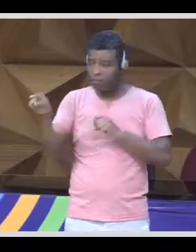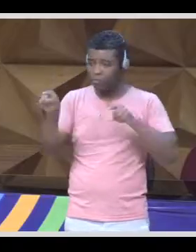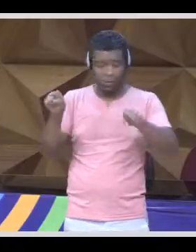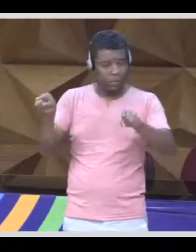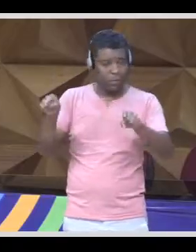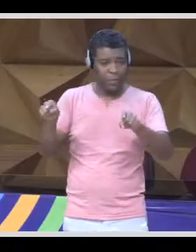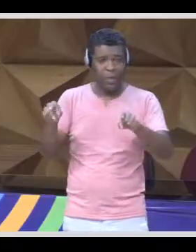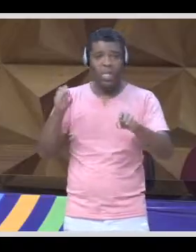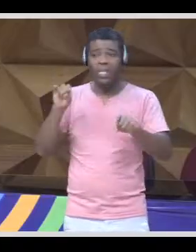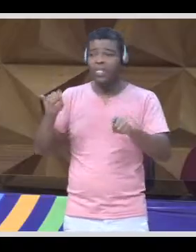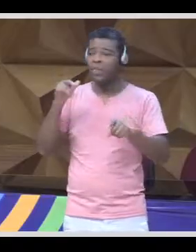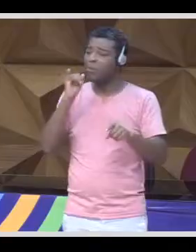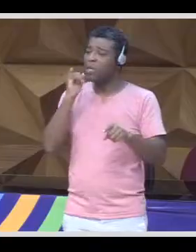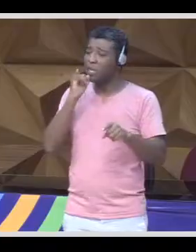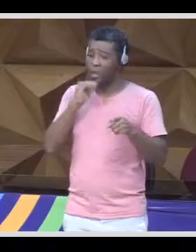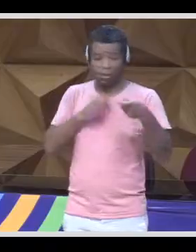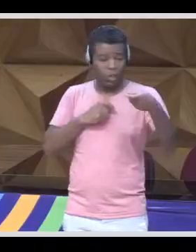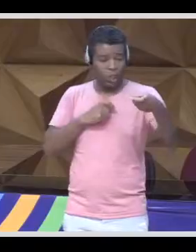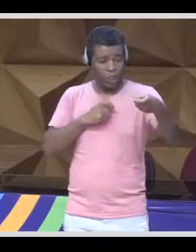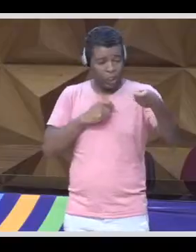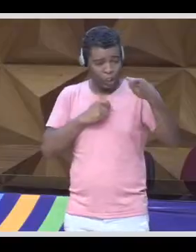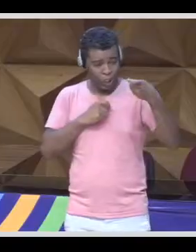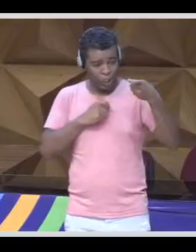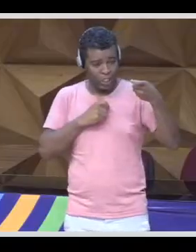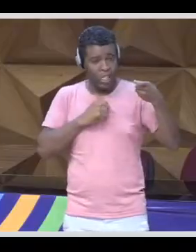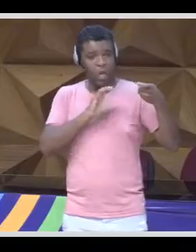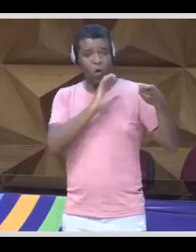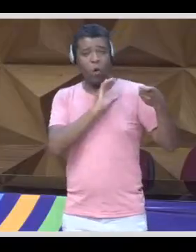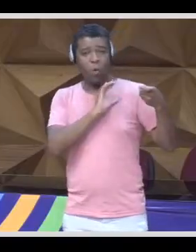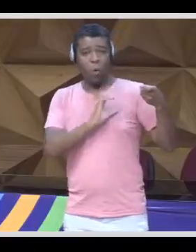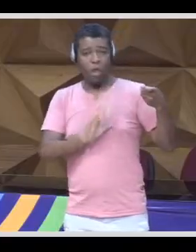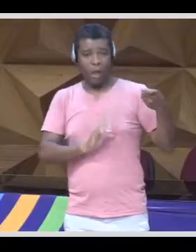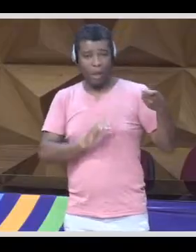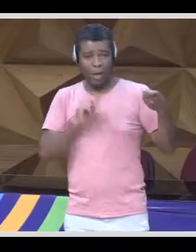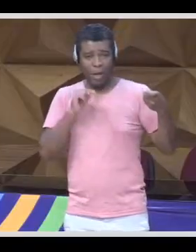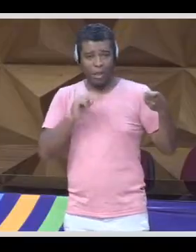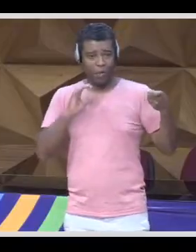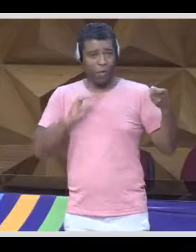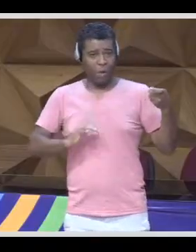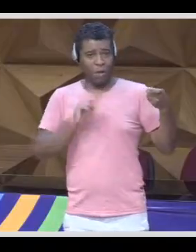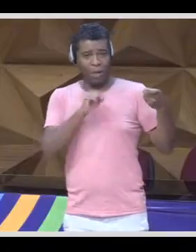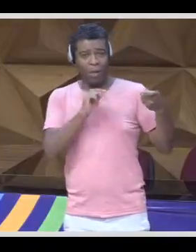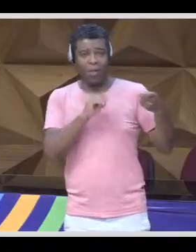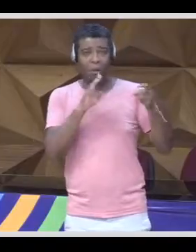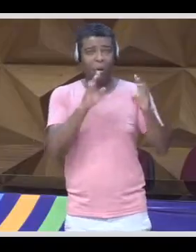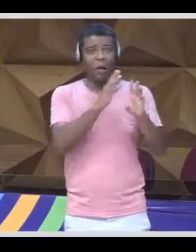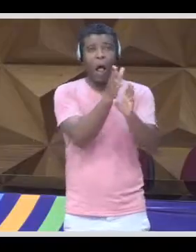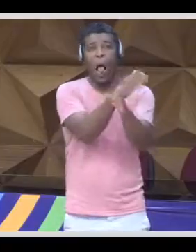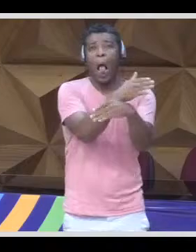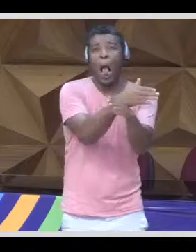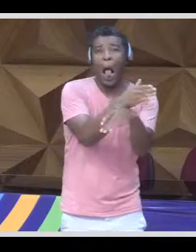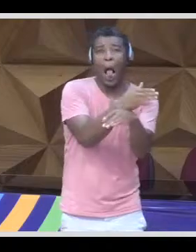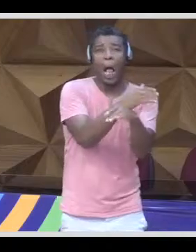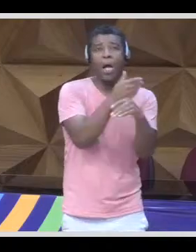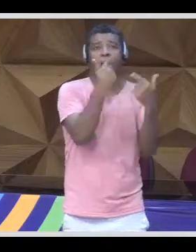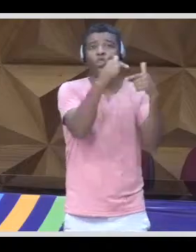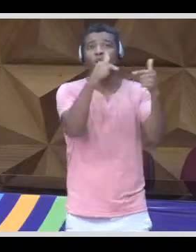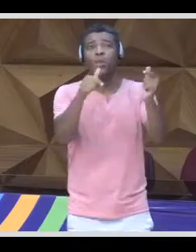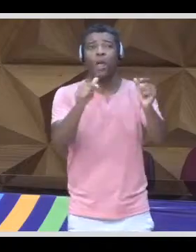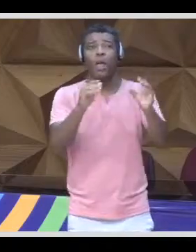behaving randomly without coordination, the distribution of edge weights, in the edges